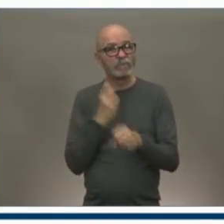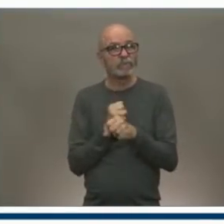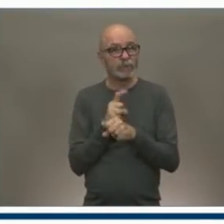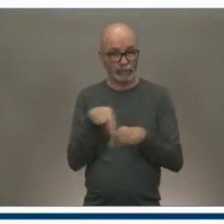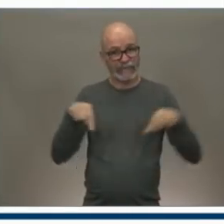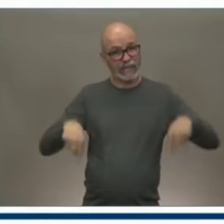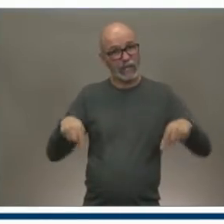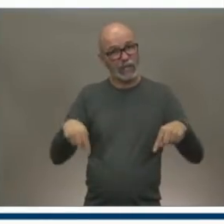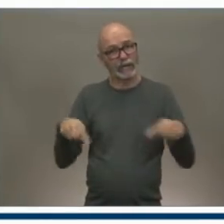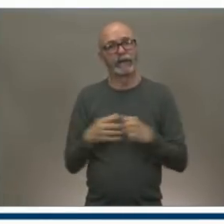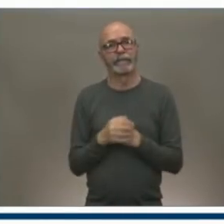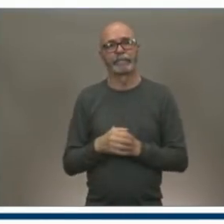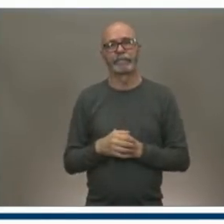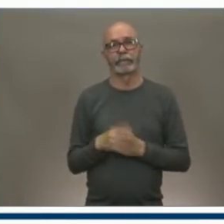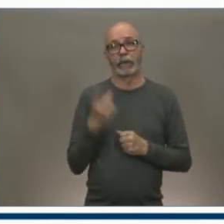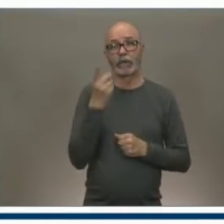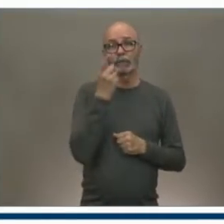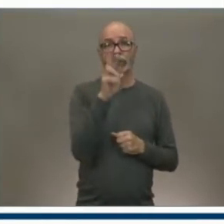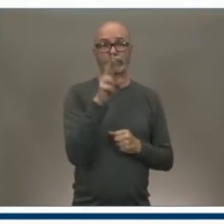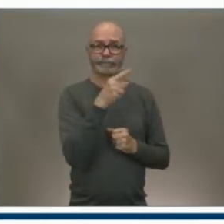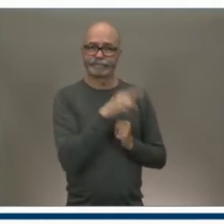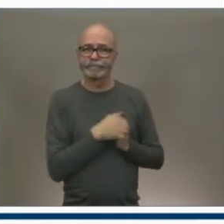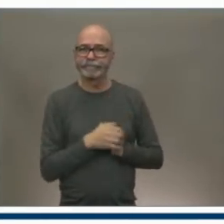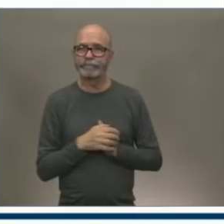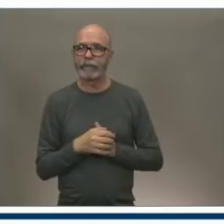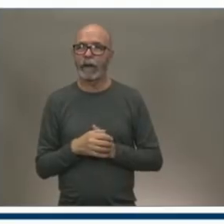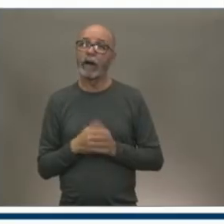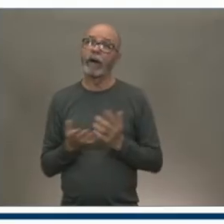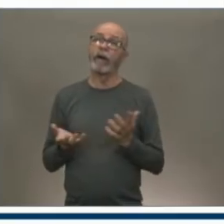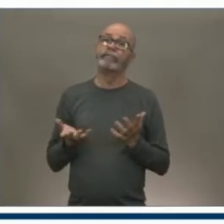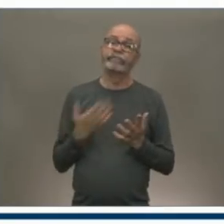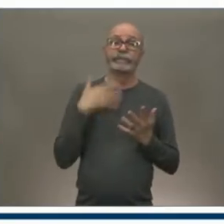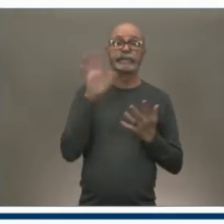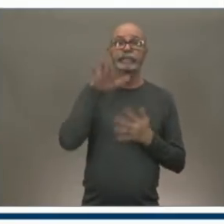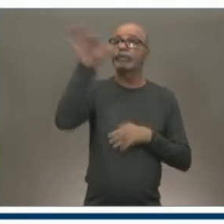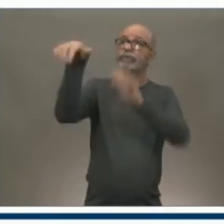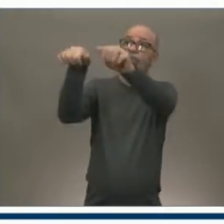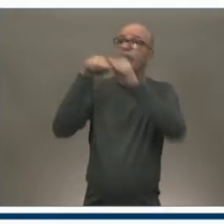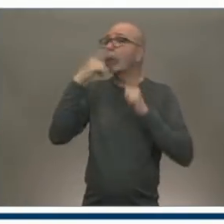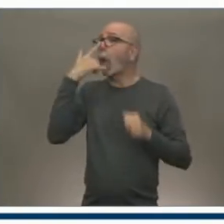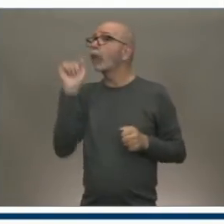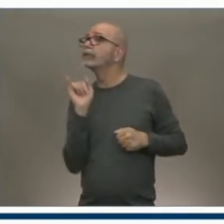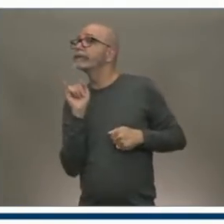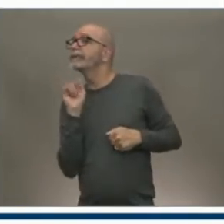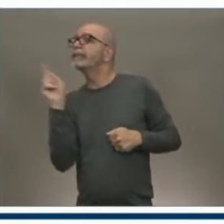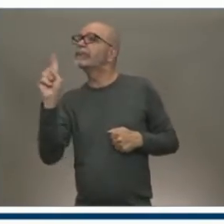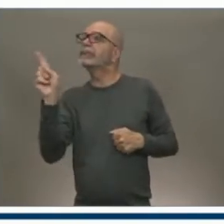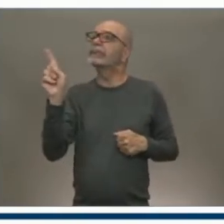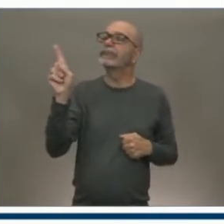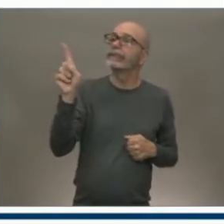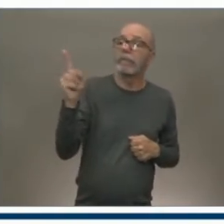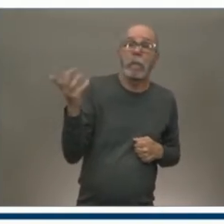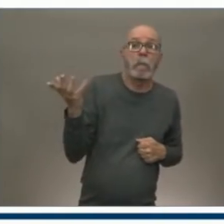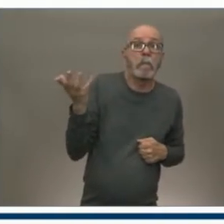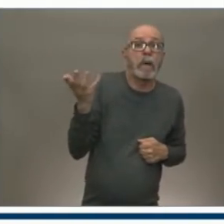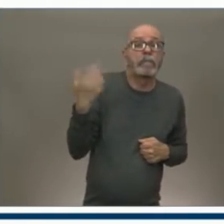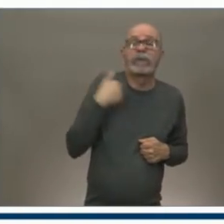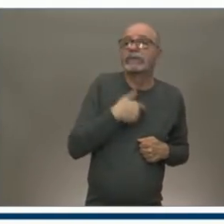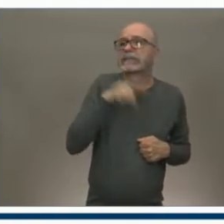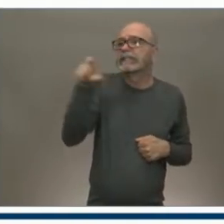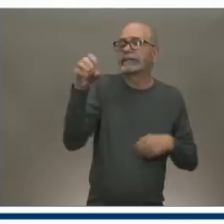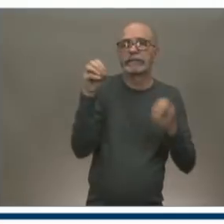we don't know where we're going to end up long term around COVID. There may well be a need for ongoing immunization